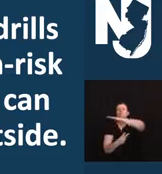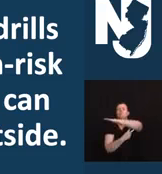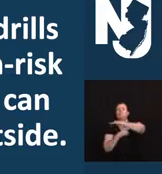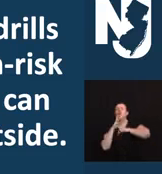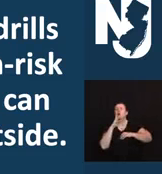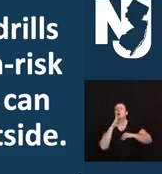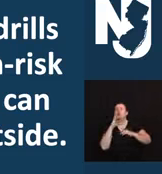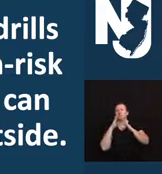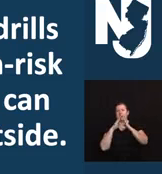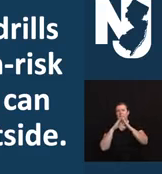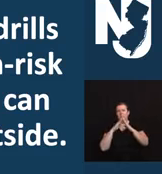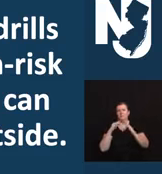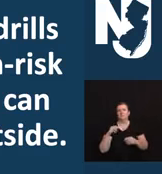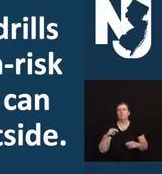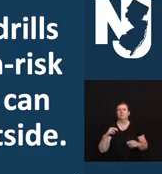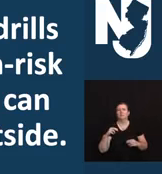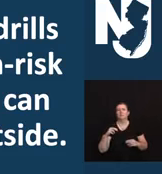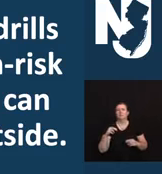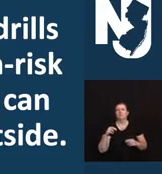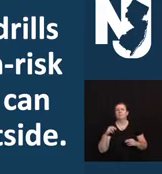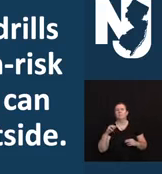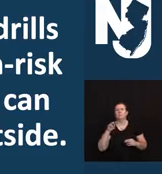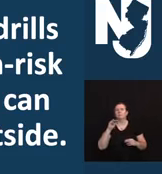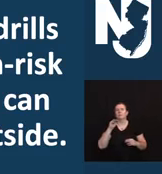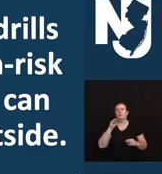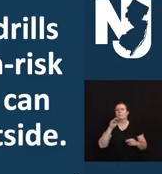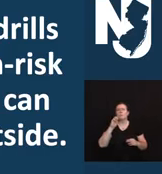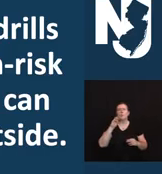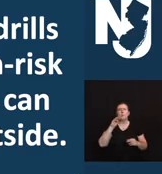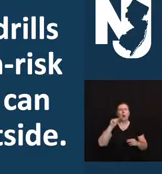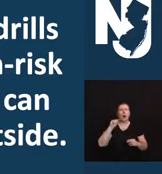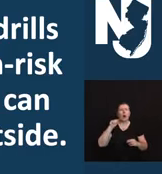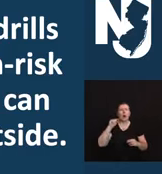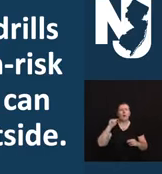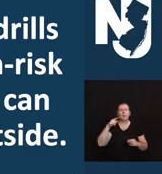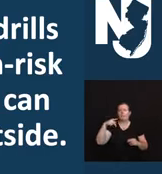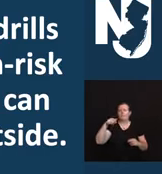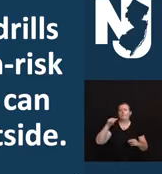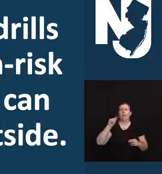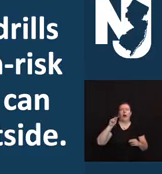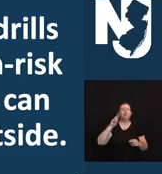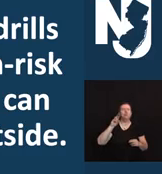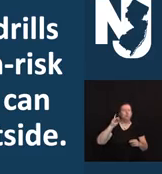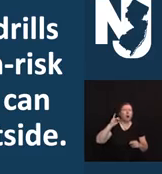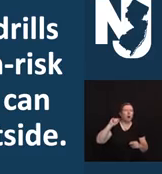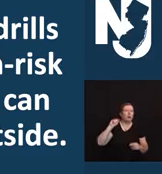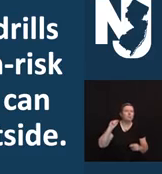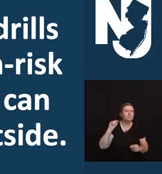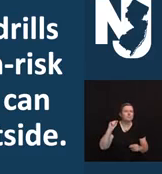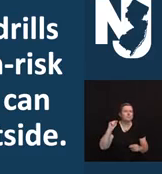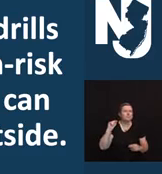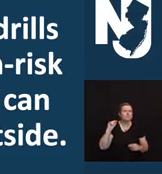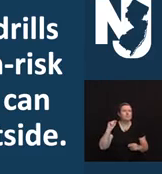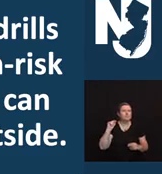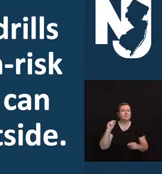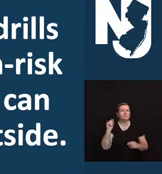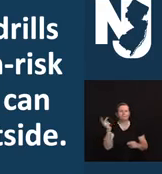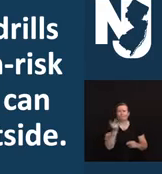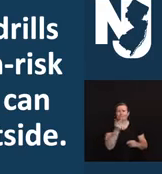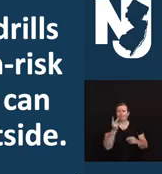league ballpark. Saw Cranford hold on to beat Montclair and wasn't able to stay